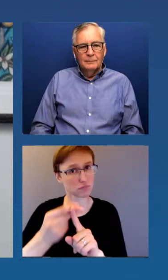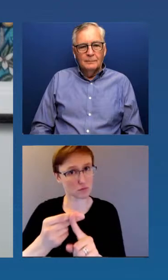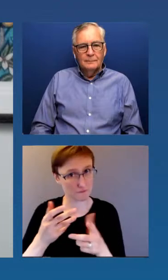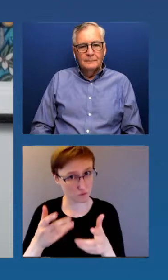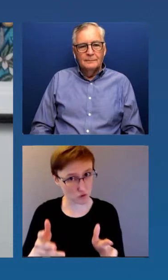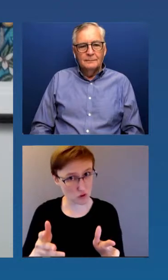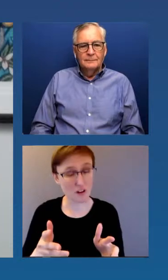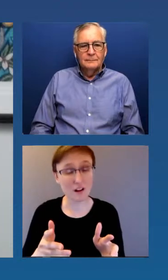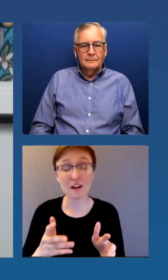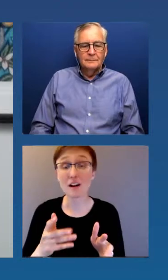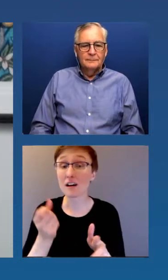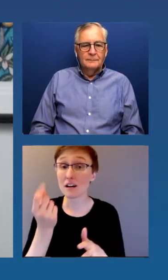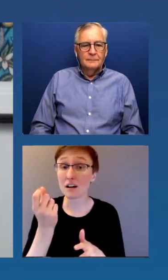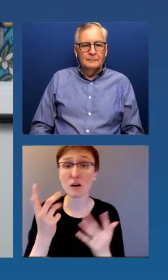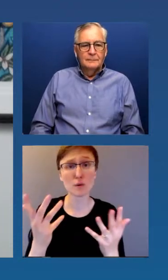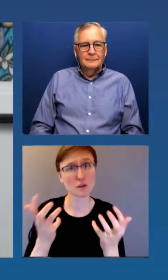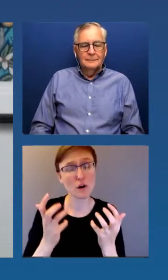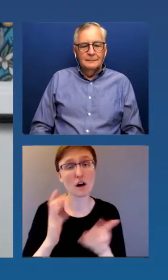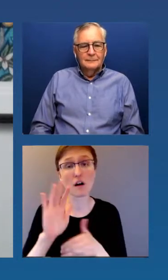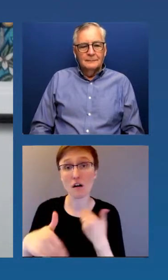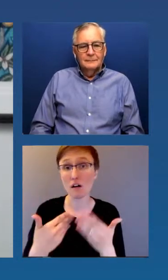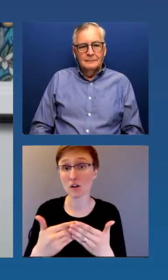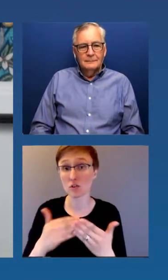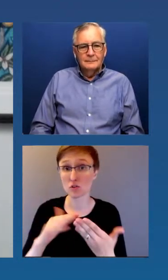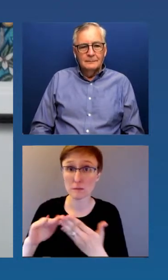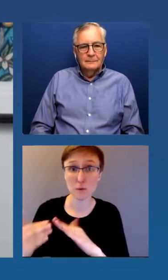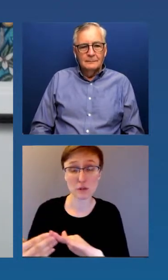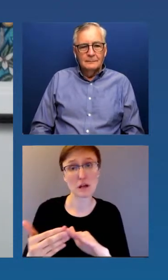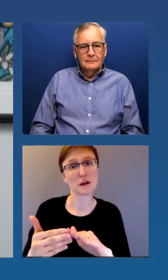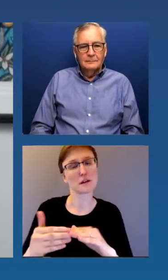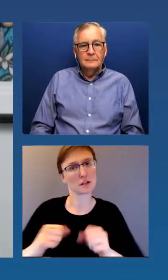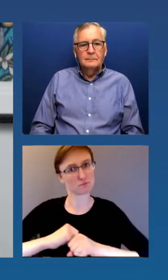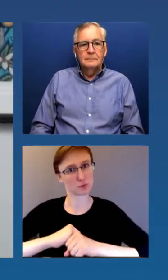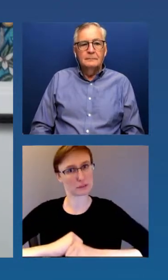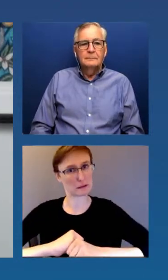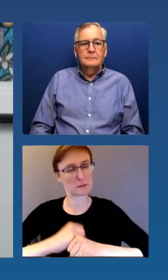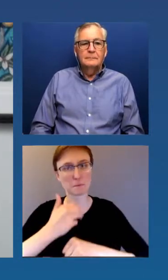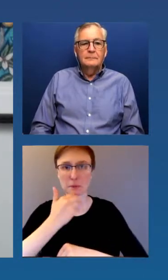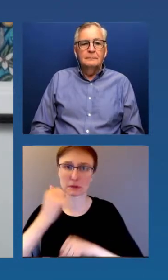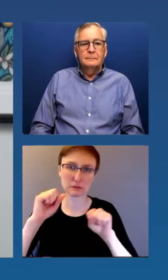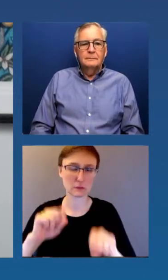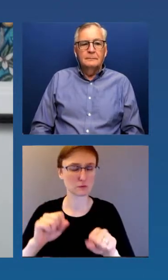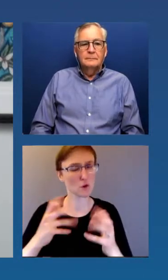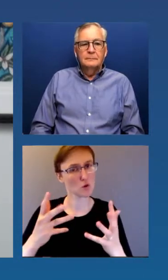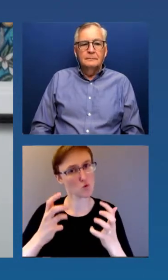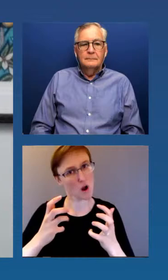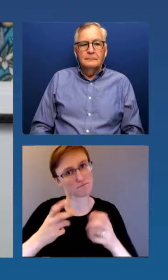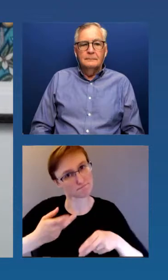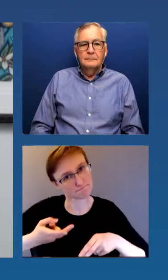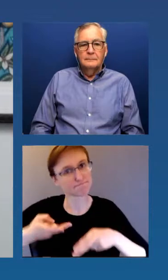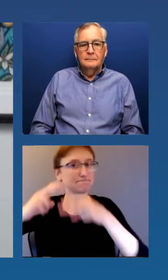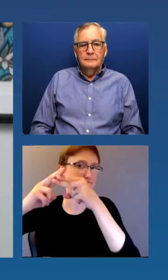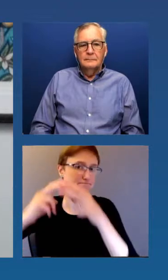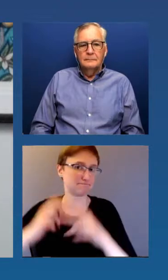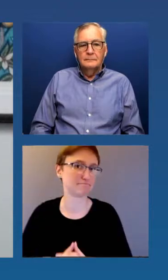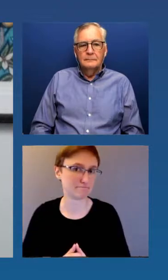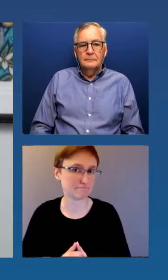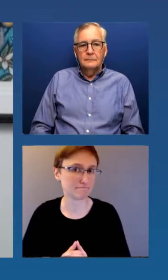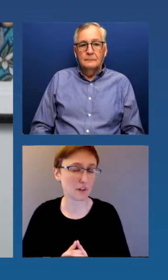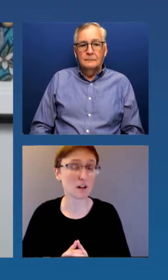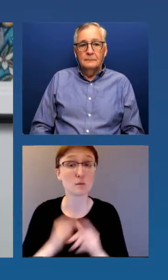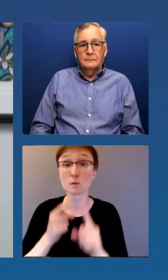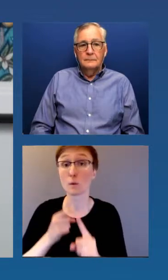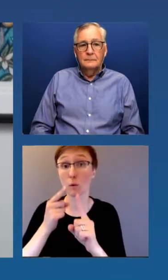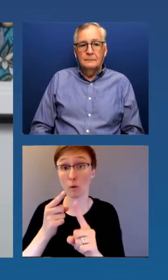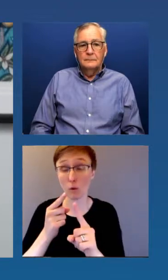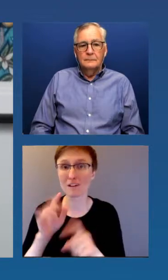single community within Ottawa to be protected against COVID-19 as much as possible. And we're heading towards 90%